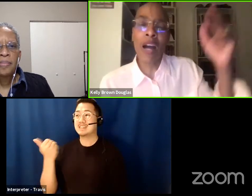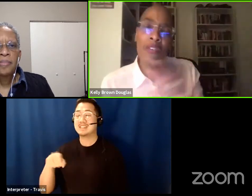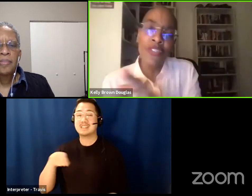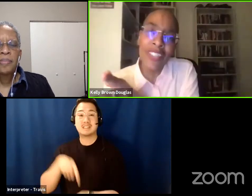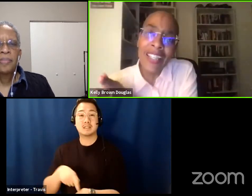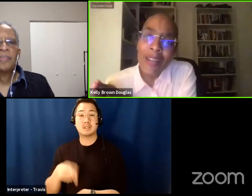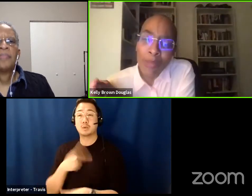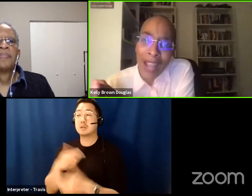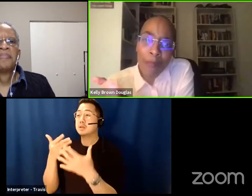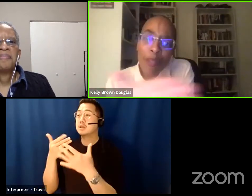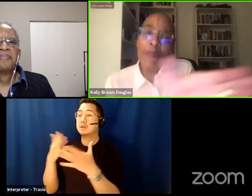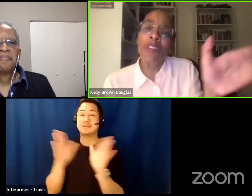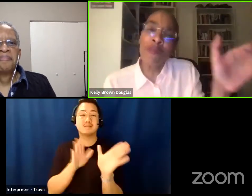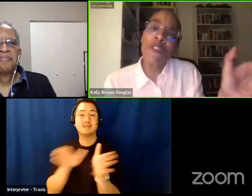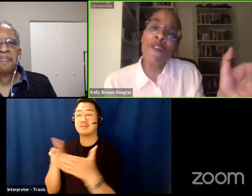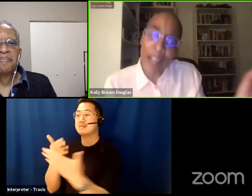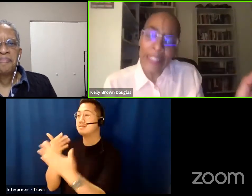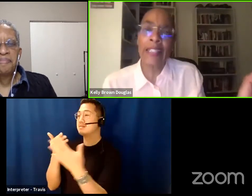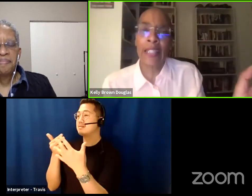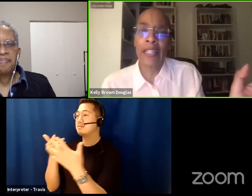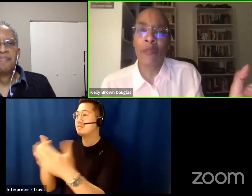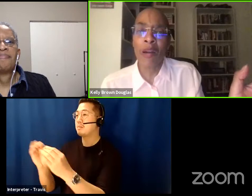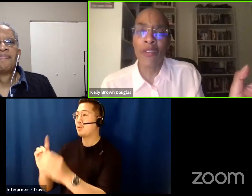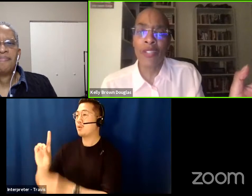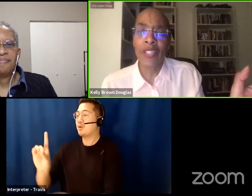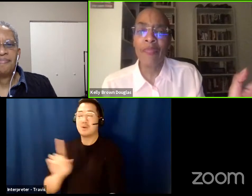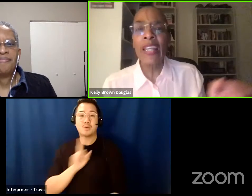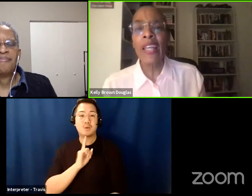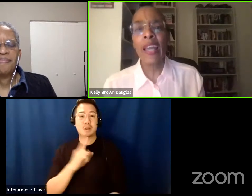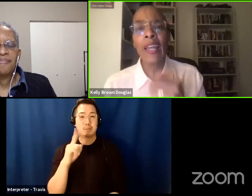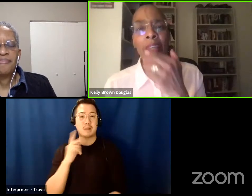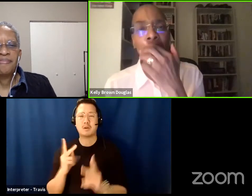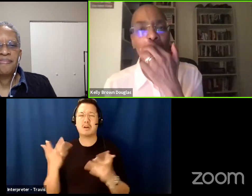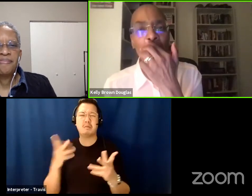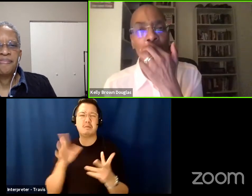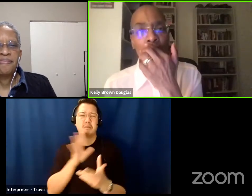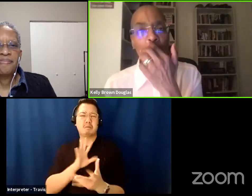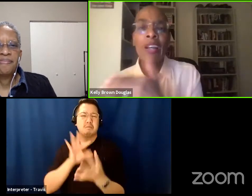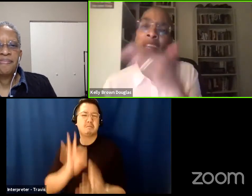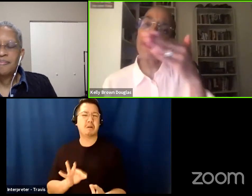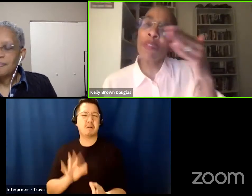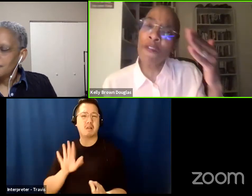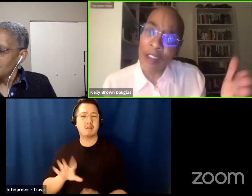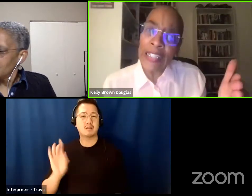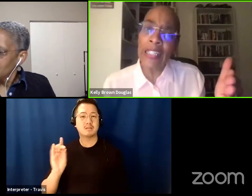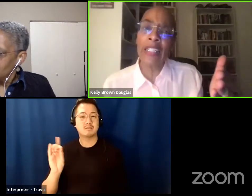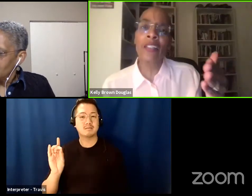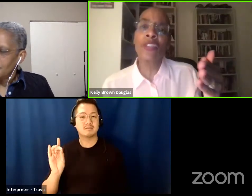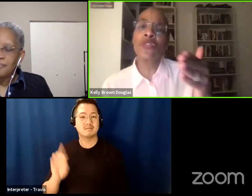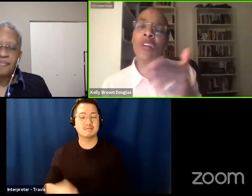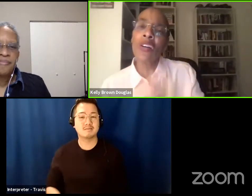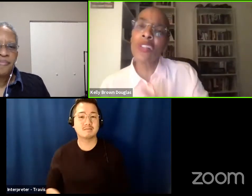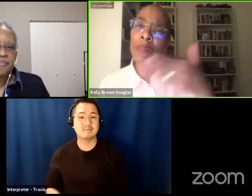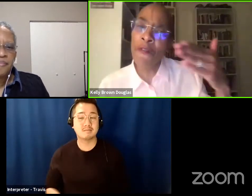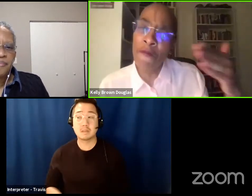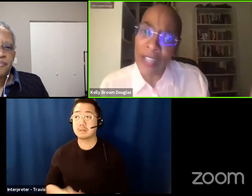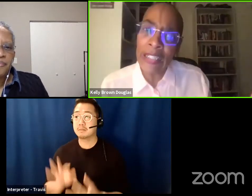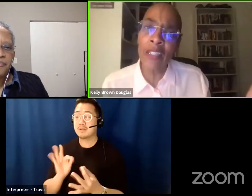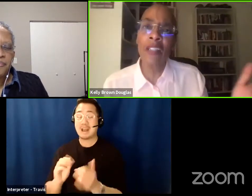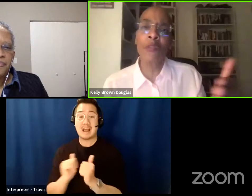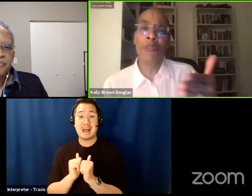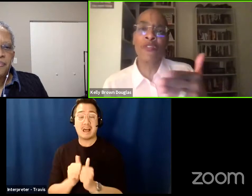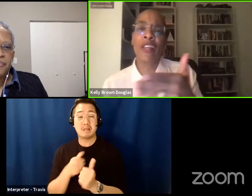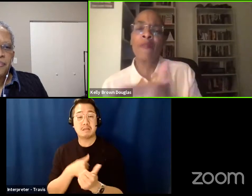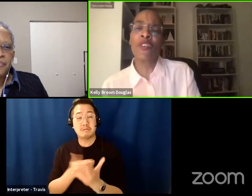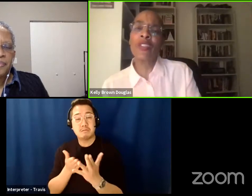a democracy, Black people have perfected that democracy. Yeah. And perfected it in the struggle and